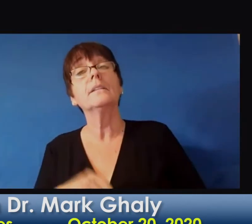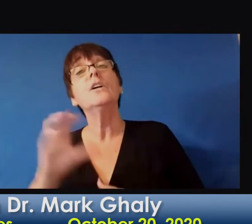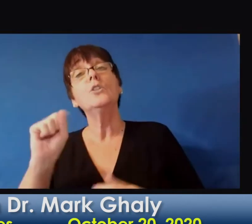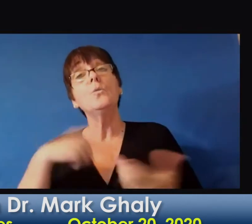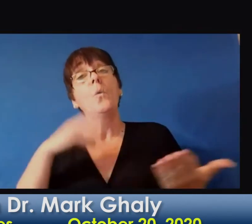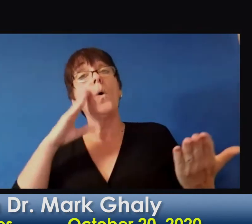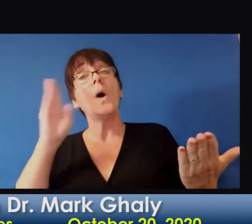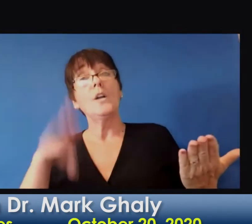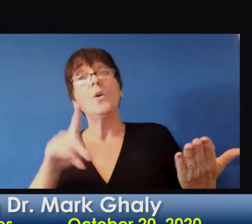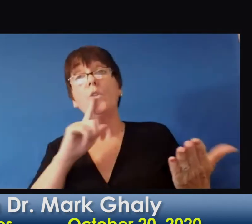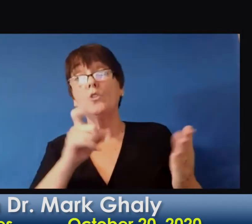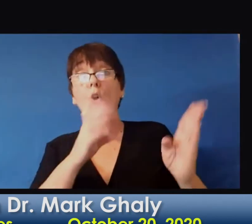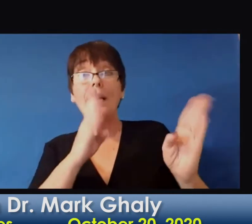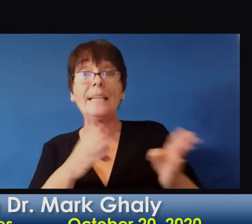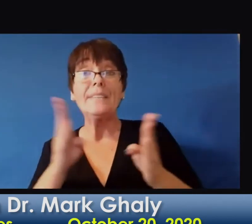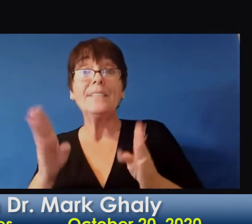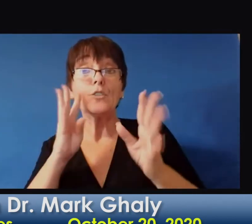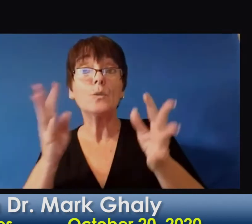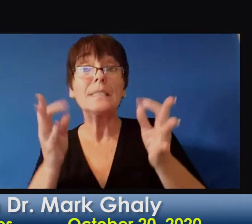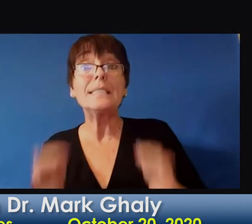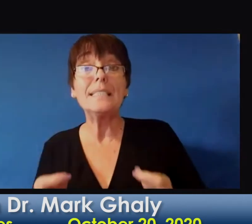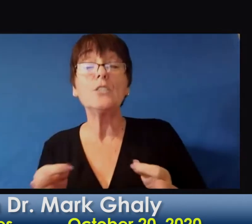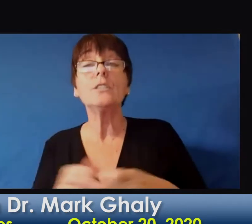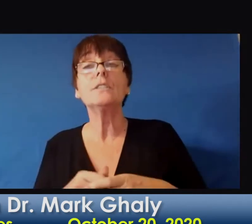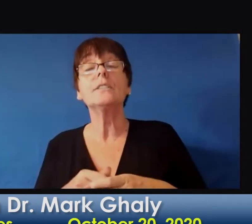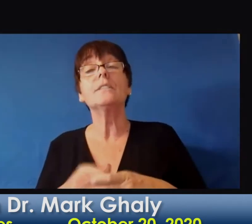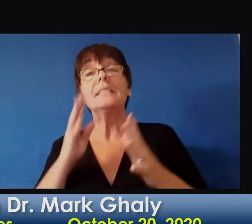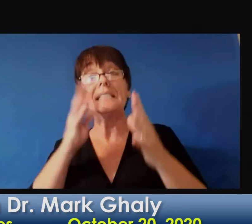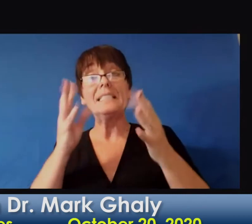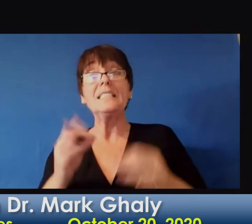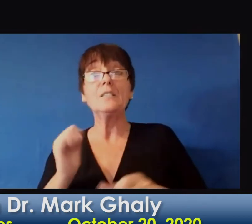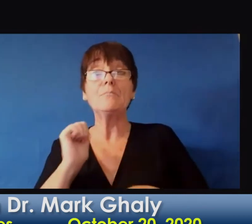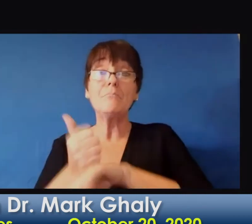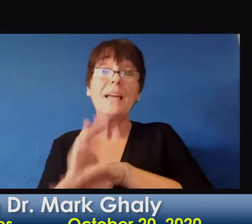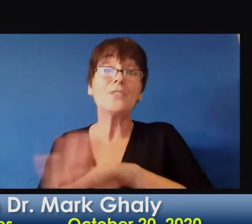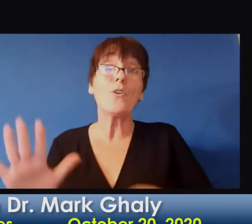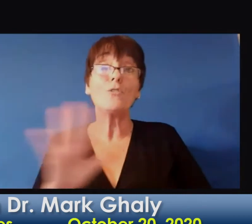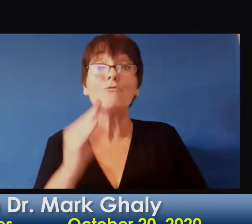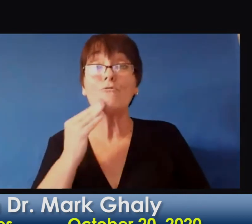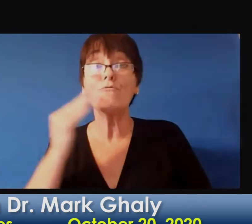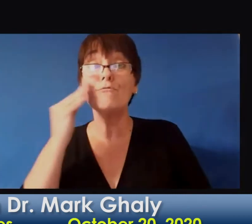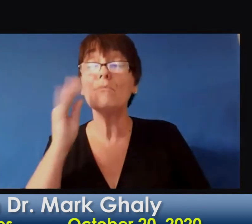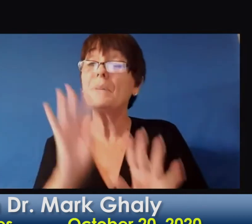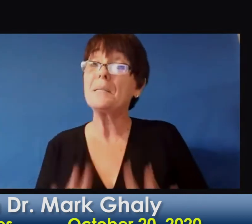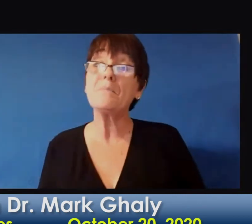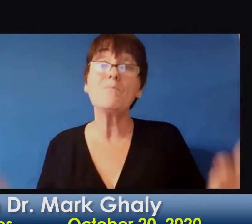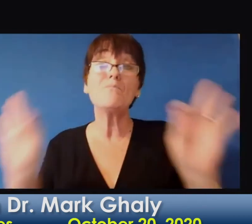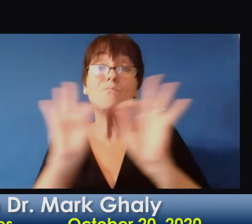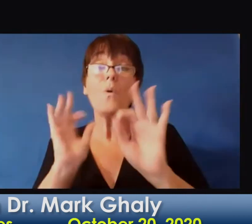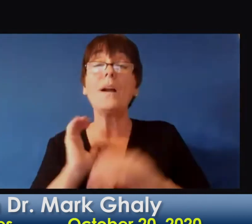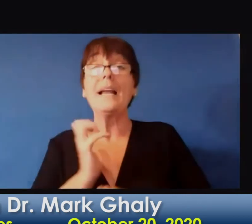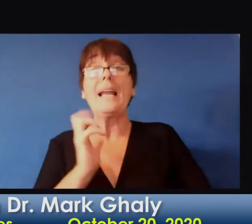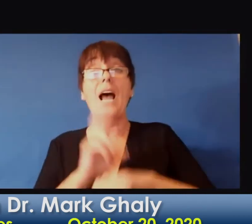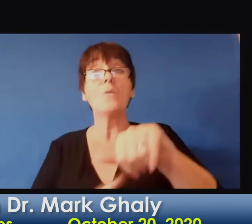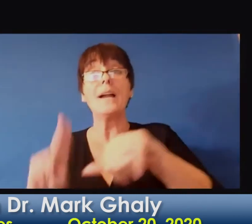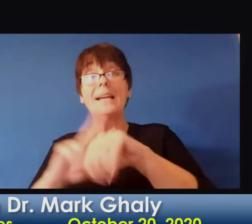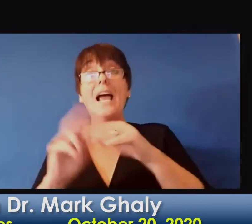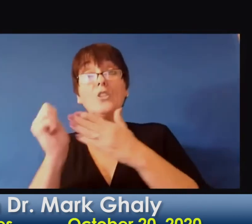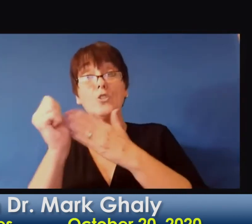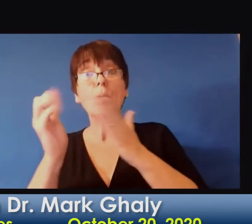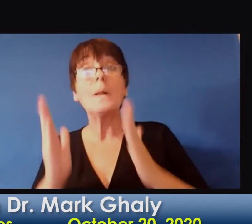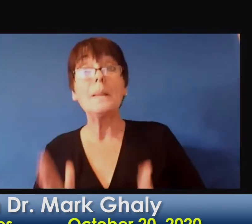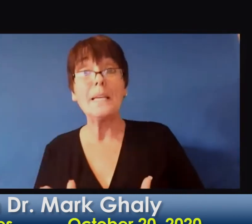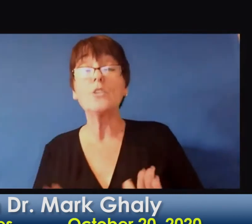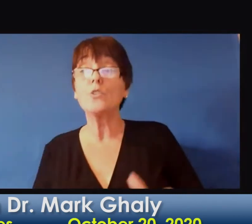know those are individual decisions between households, but I think very important, and many of our national leaders are